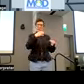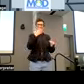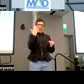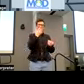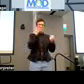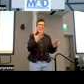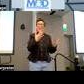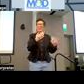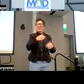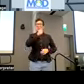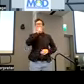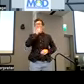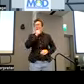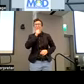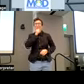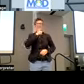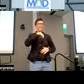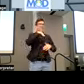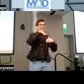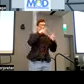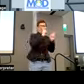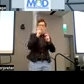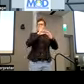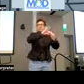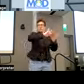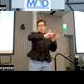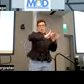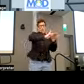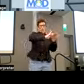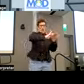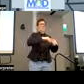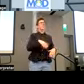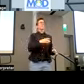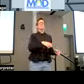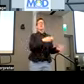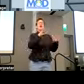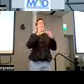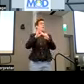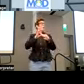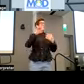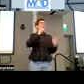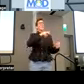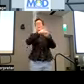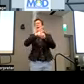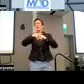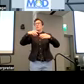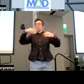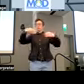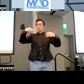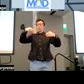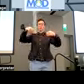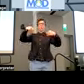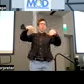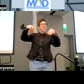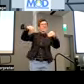in healthcare and the need to keep the information confidential. So you go into retail and you can use a machine that will read your blood pressure,